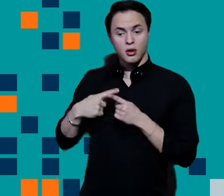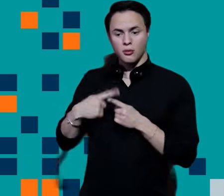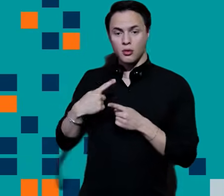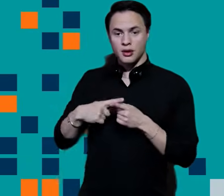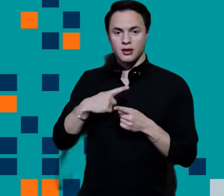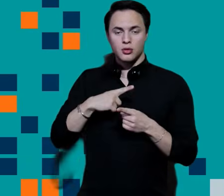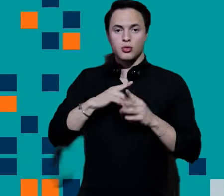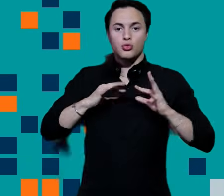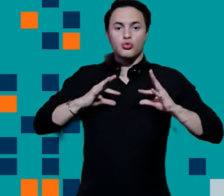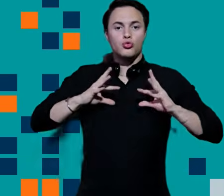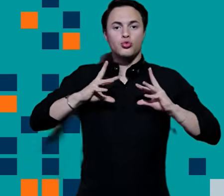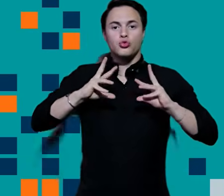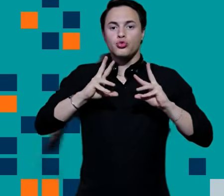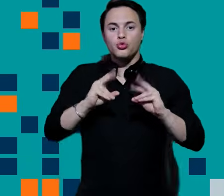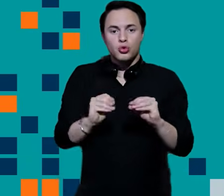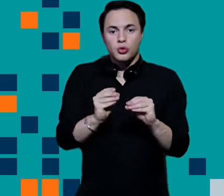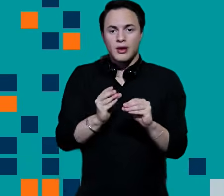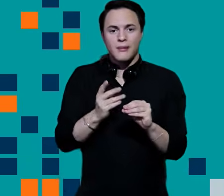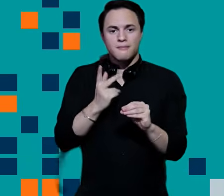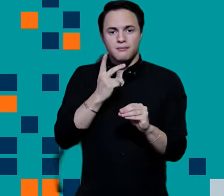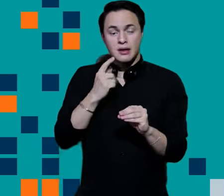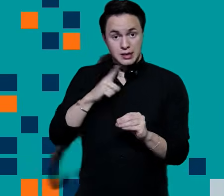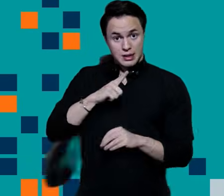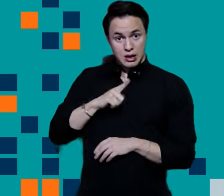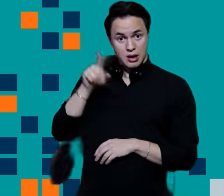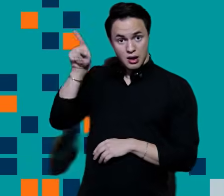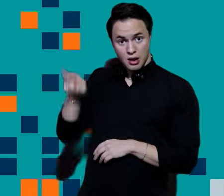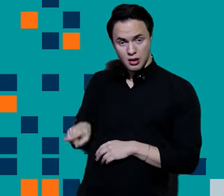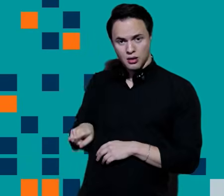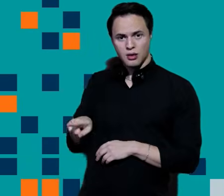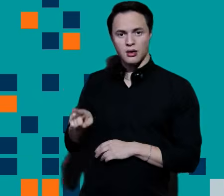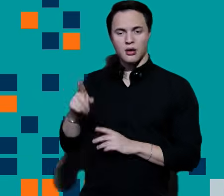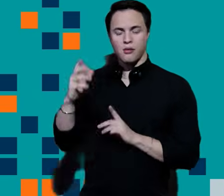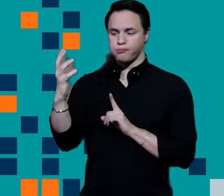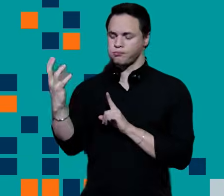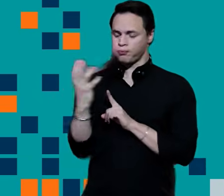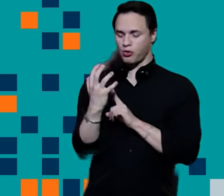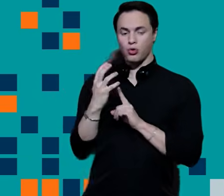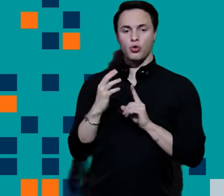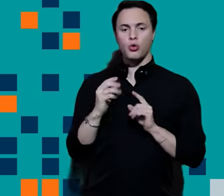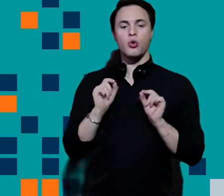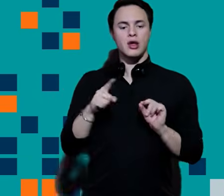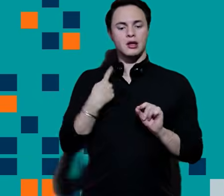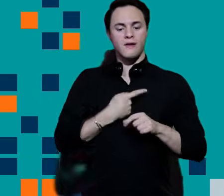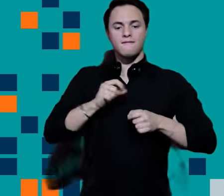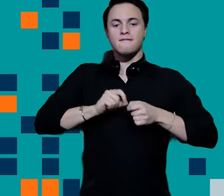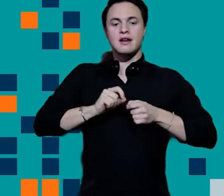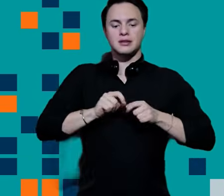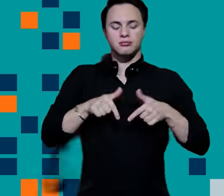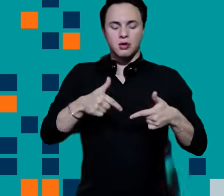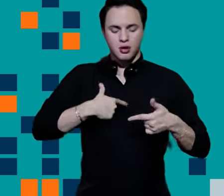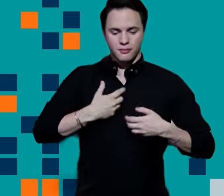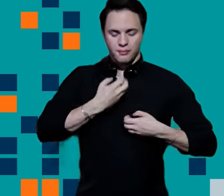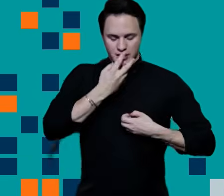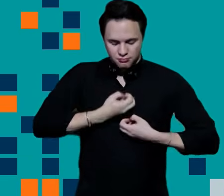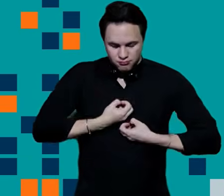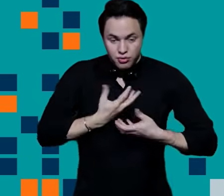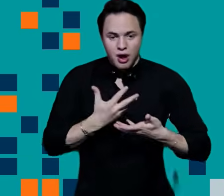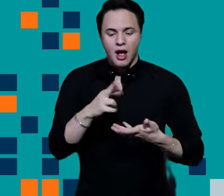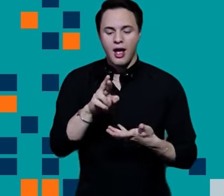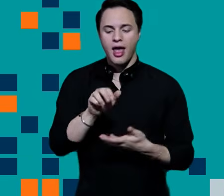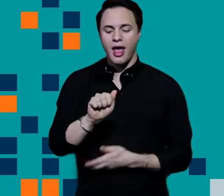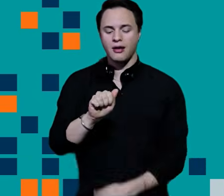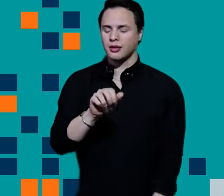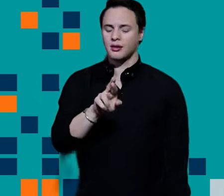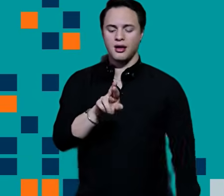inputs, everything we hear, it tells us what we should do, what our reaction should be. But the